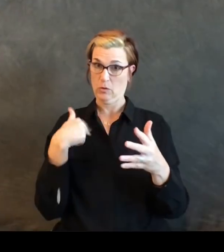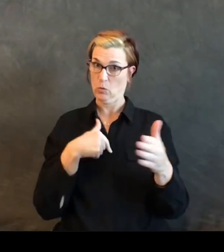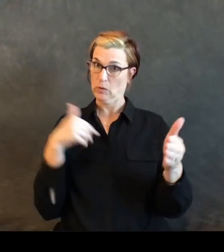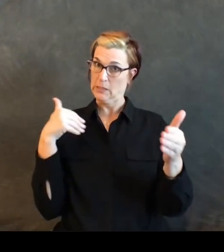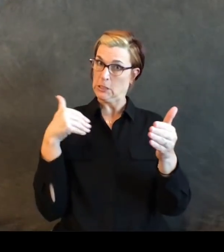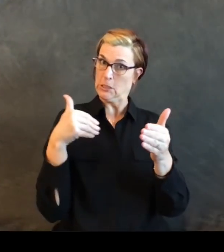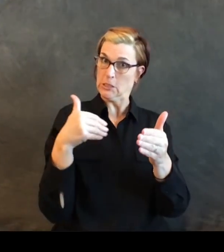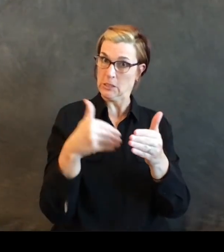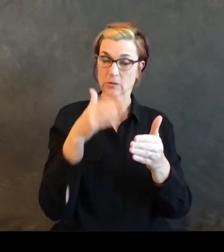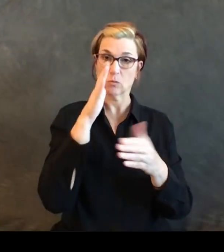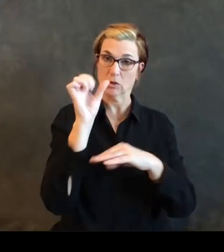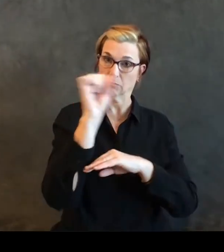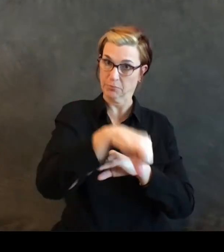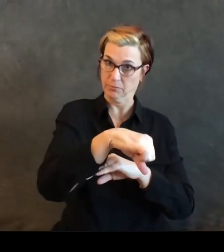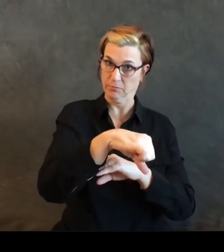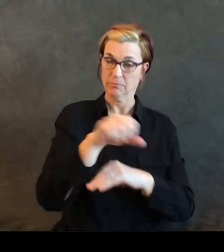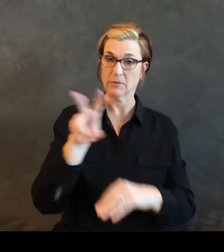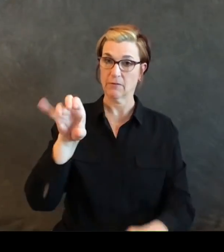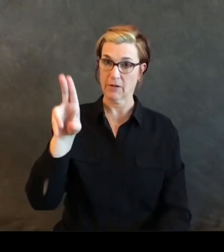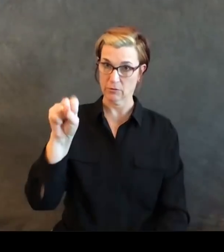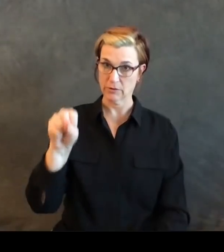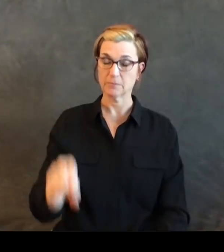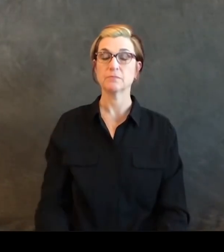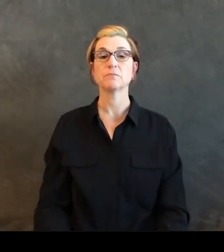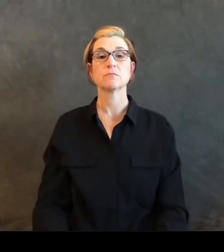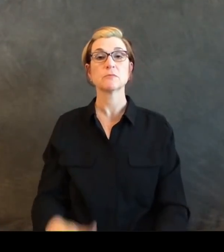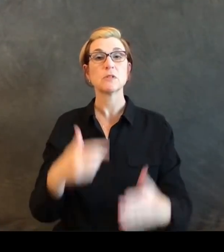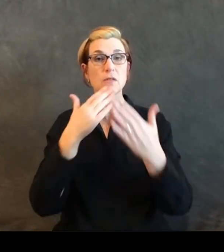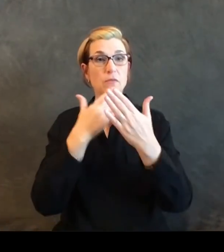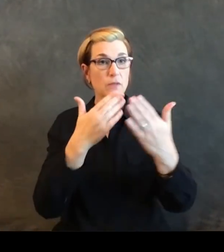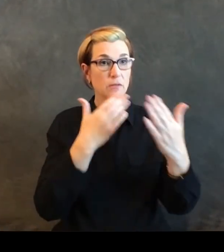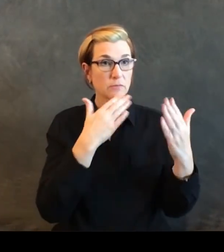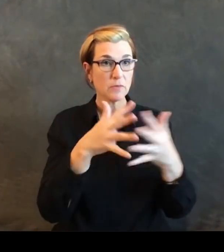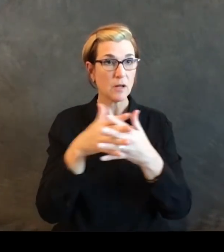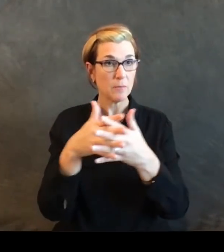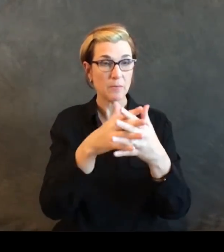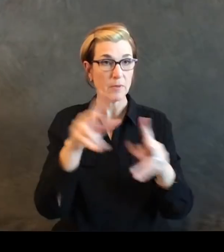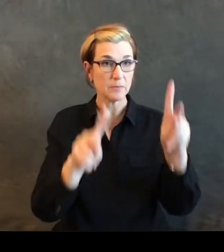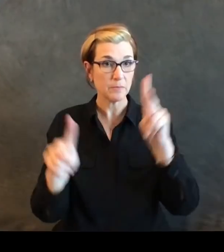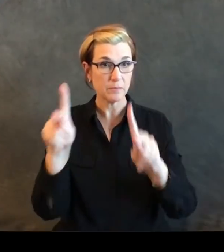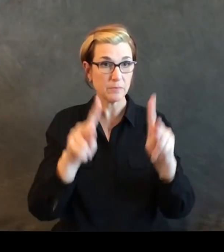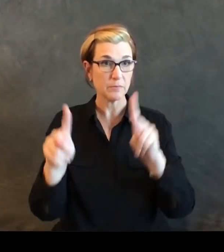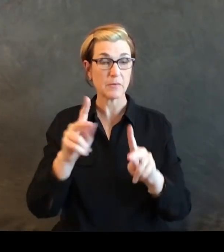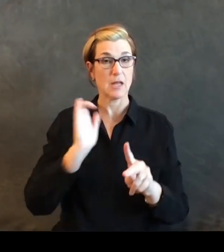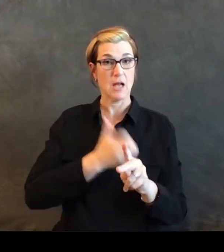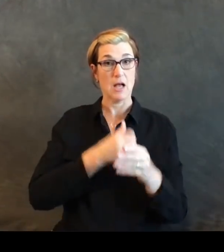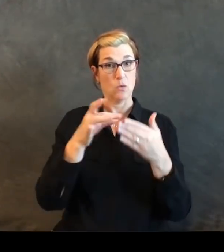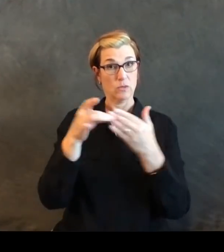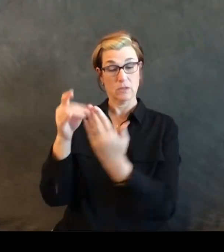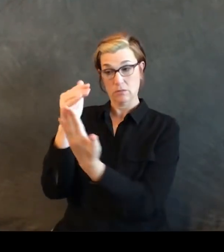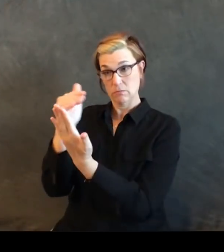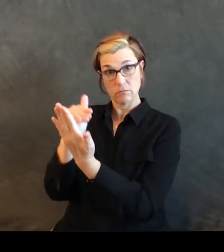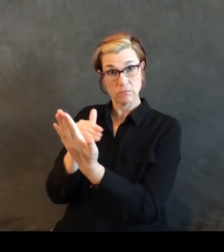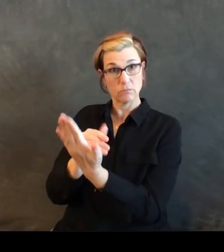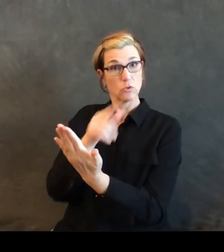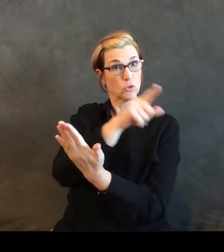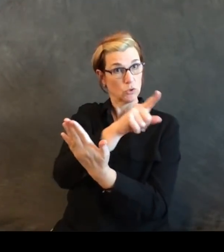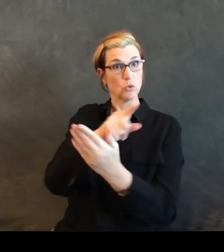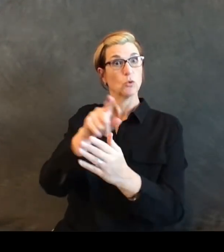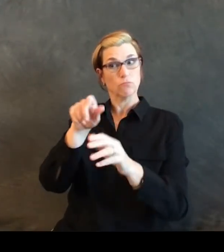I want to thank the American people for answering the call, following our guidelines, and making the sacrifices required